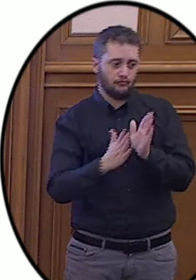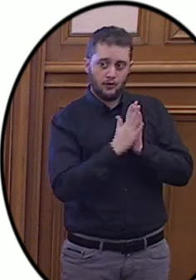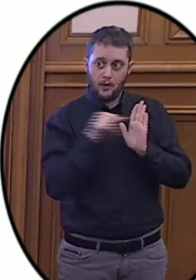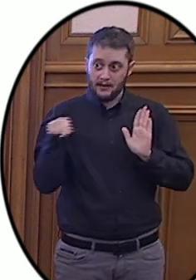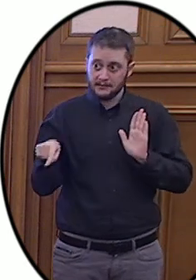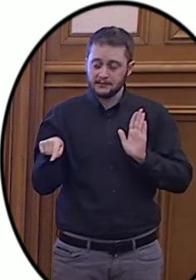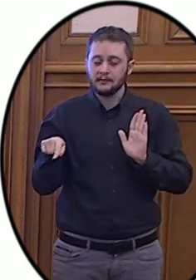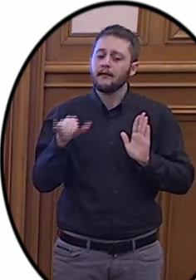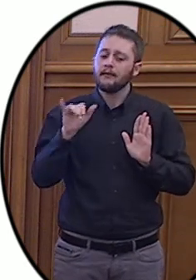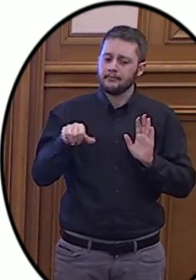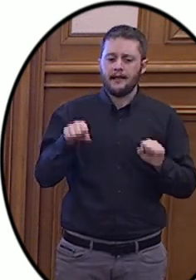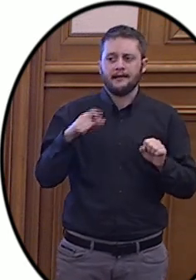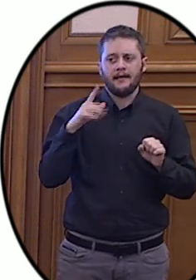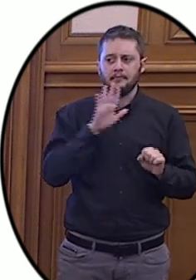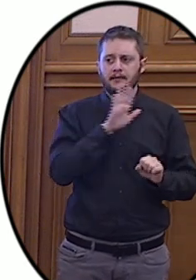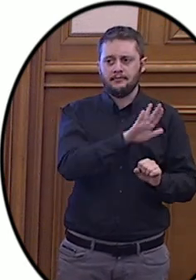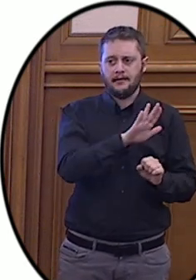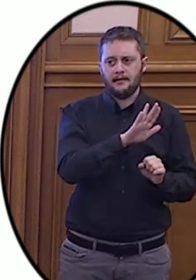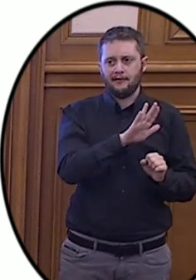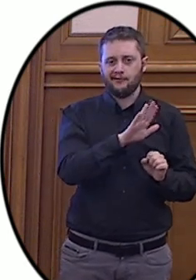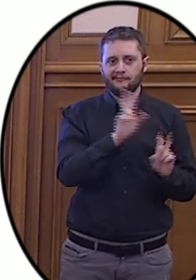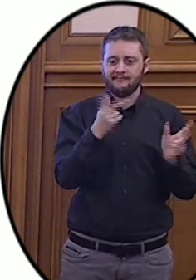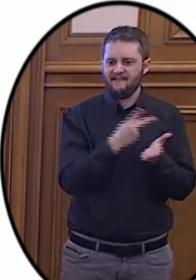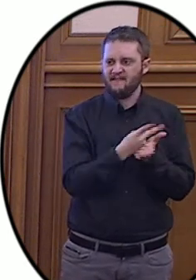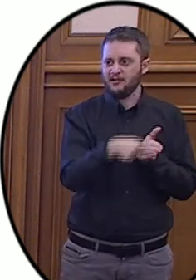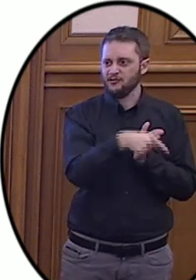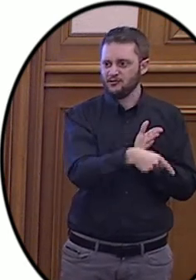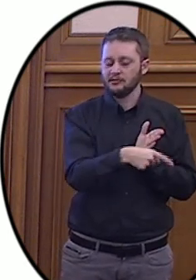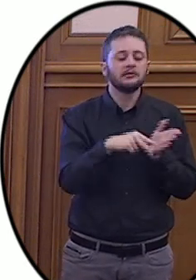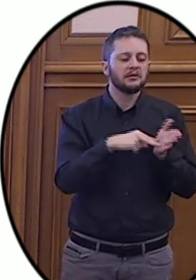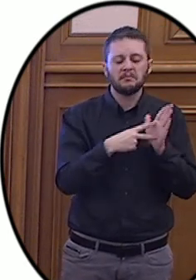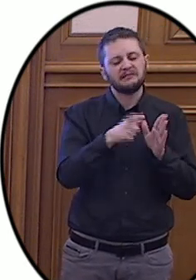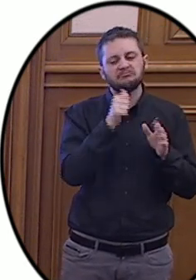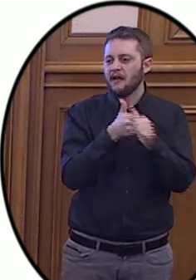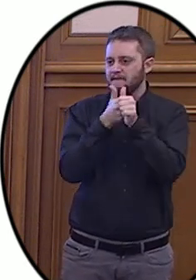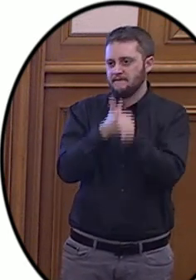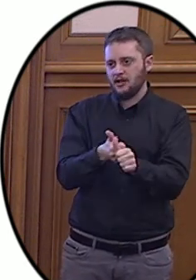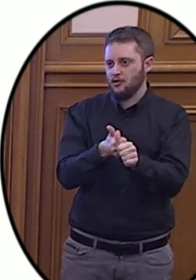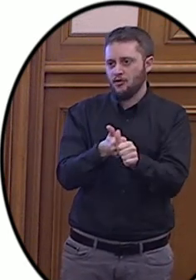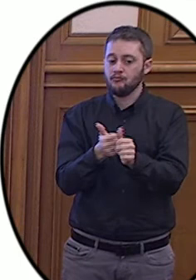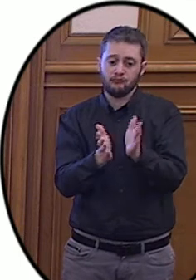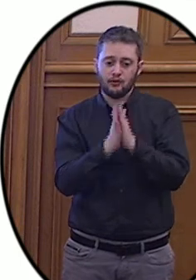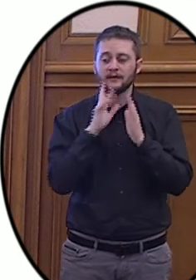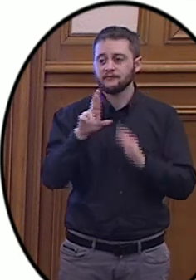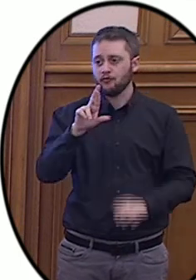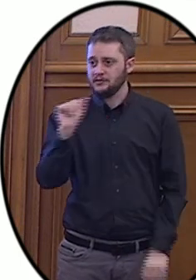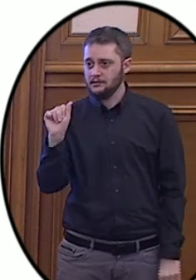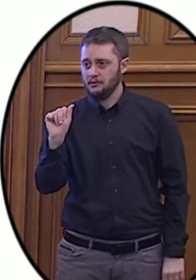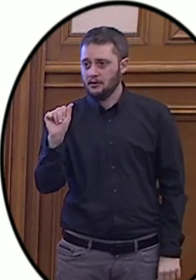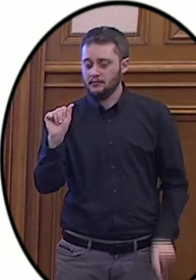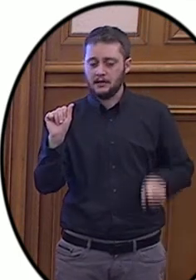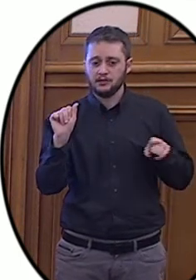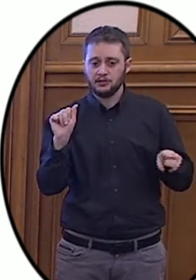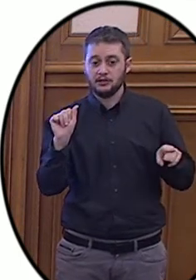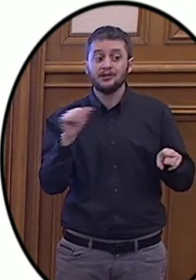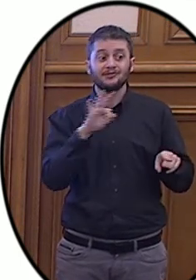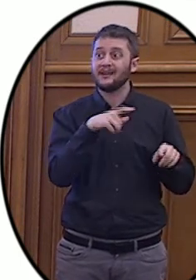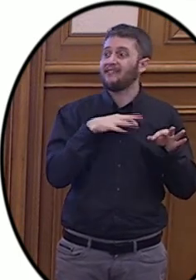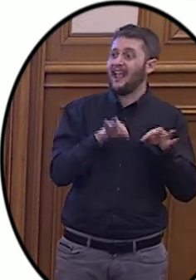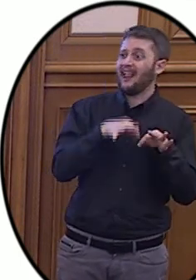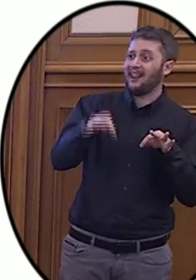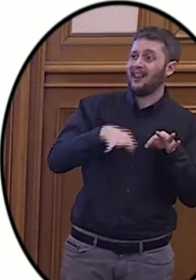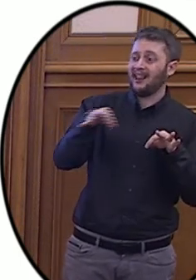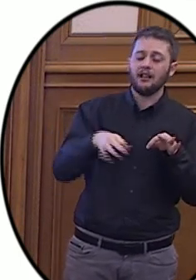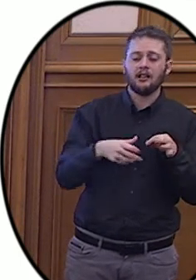be considered a failure to make a reasonable accommodation. But there's not a specific timeline in the